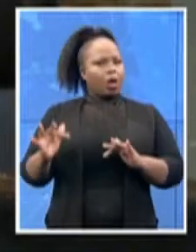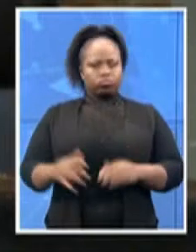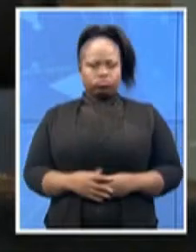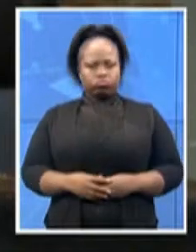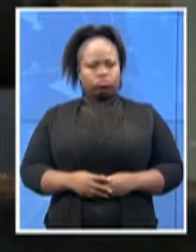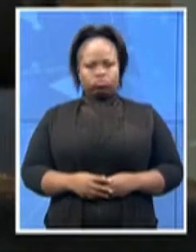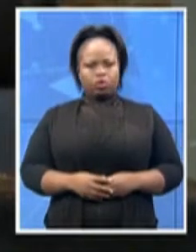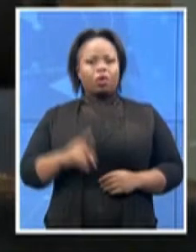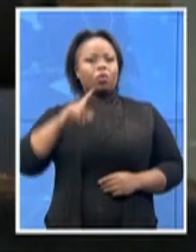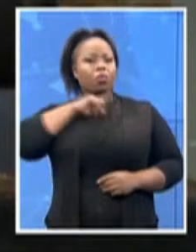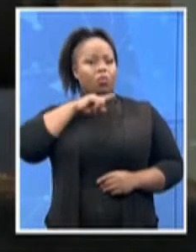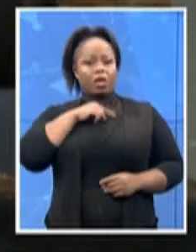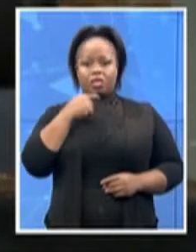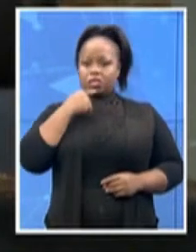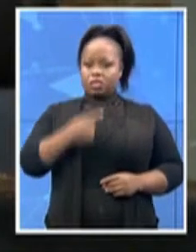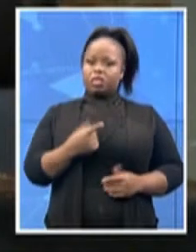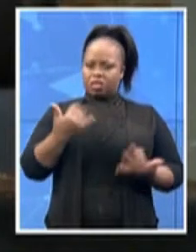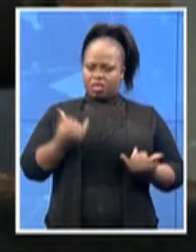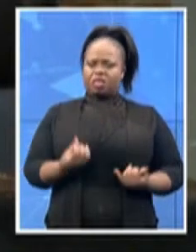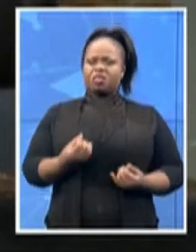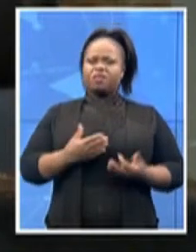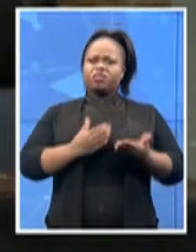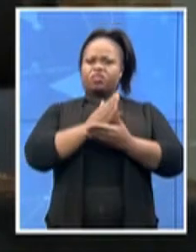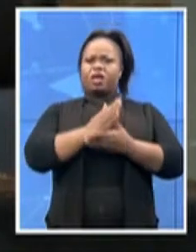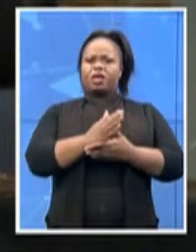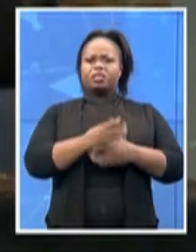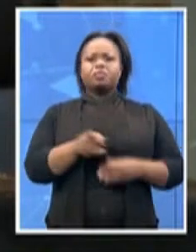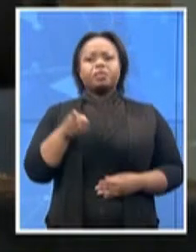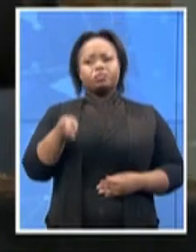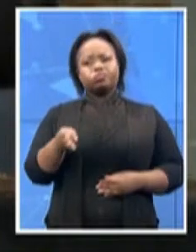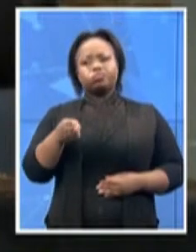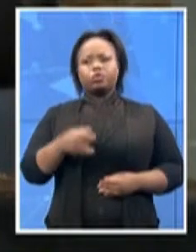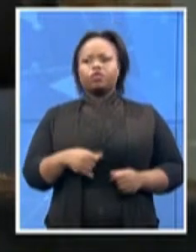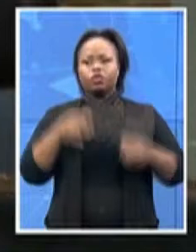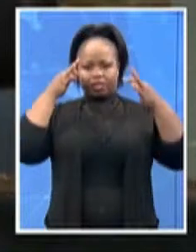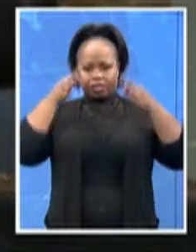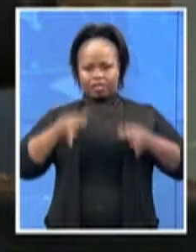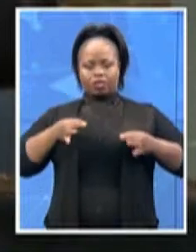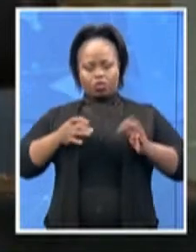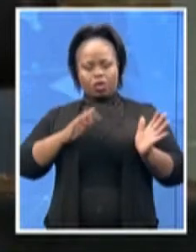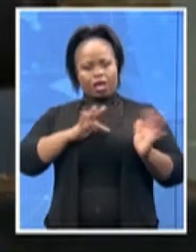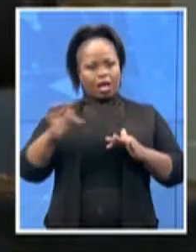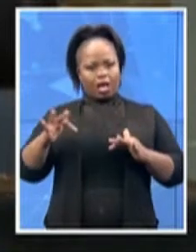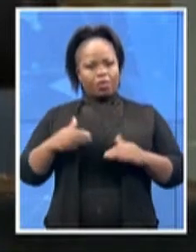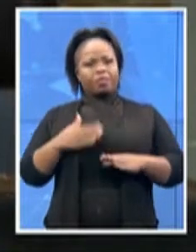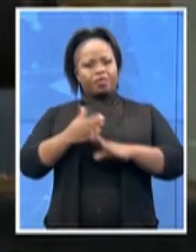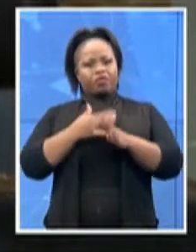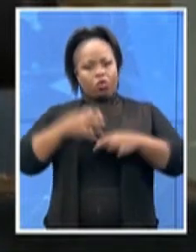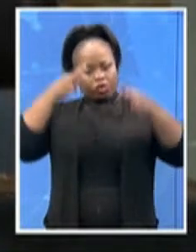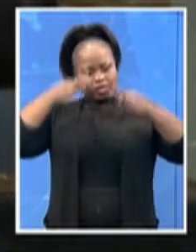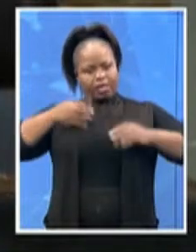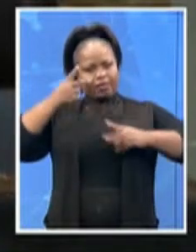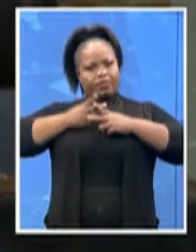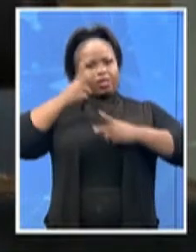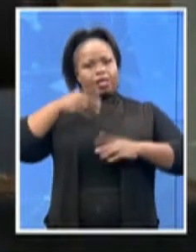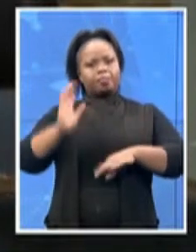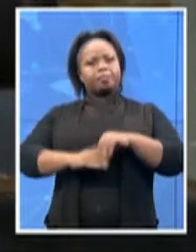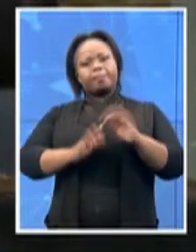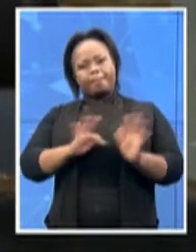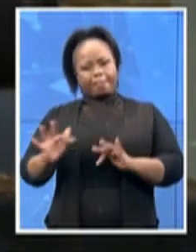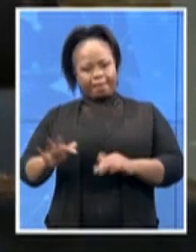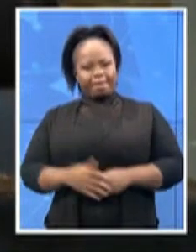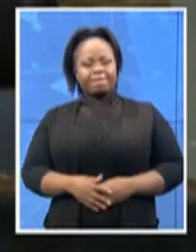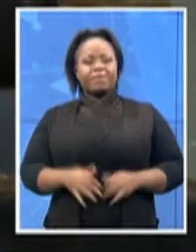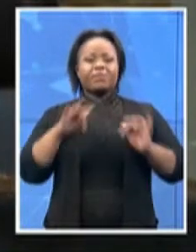hearing before the decision on the remedial action was taken. The Public Protector countered this argument by submitting